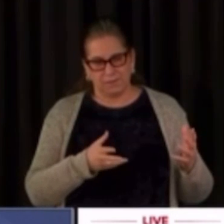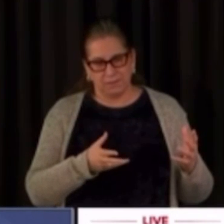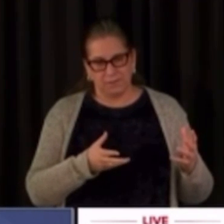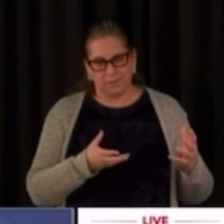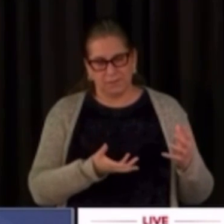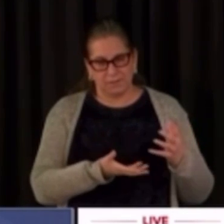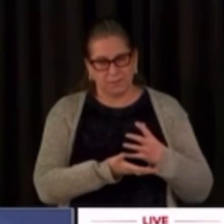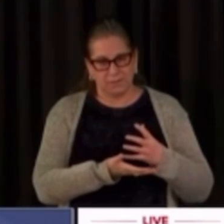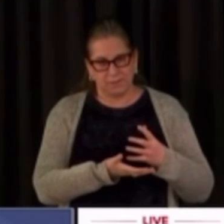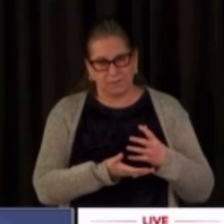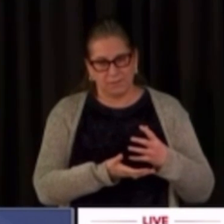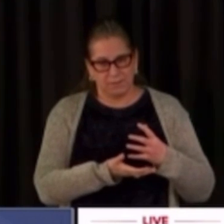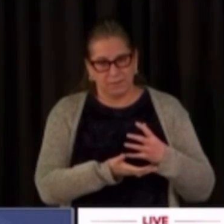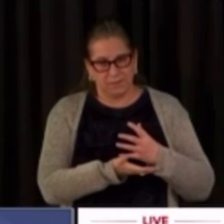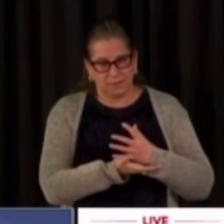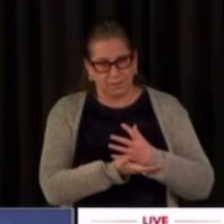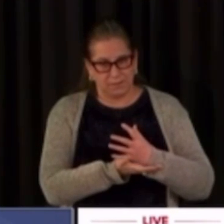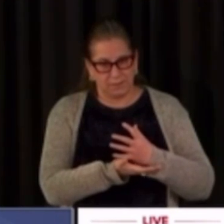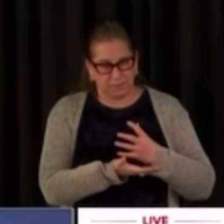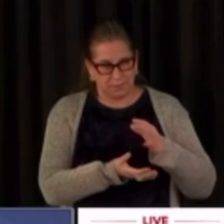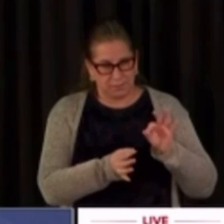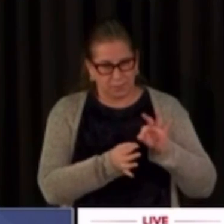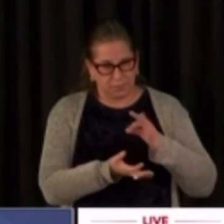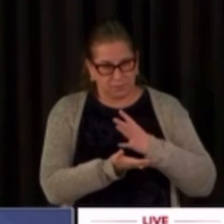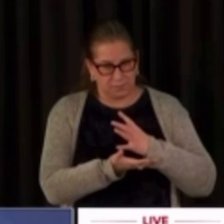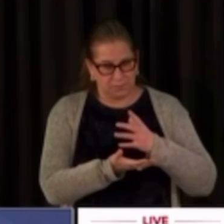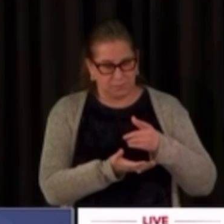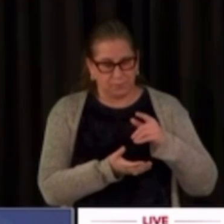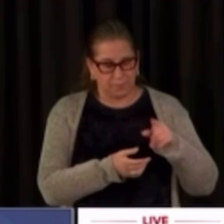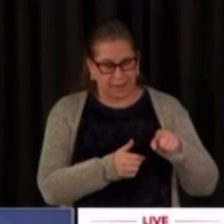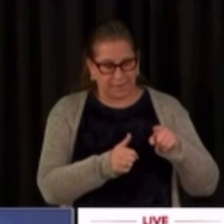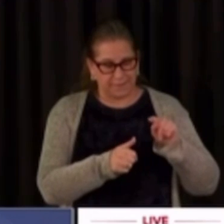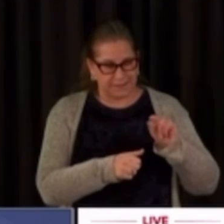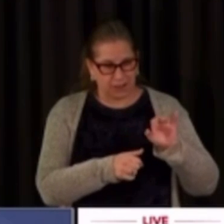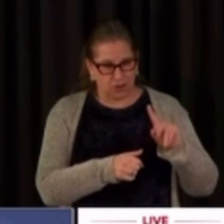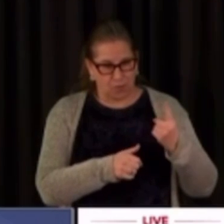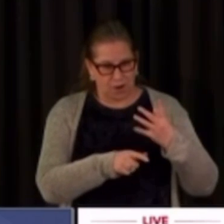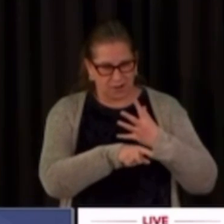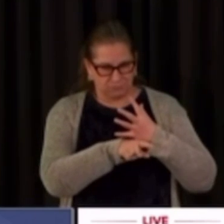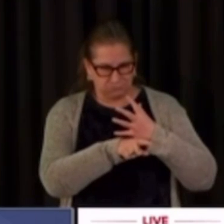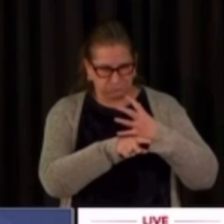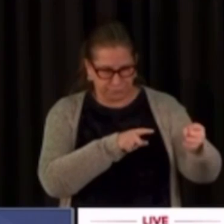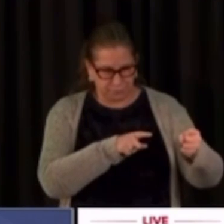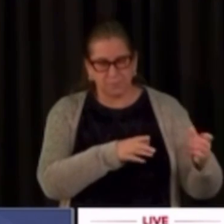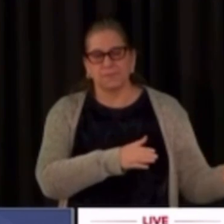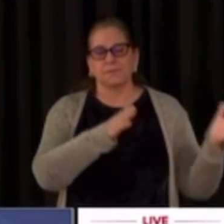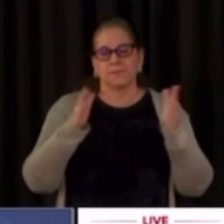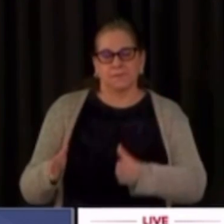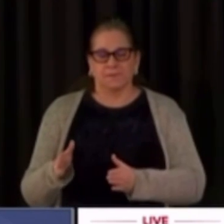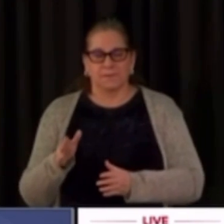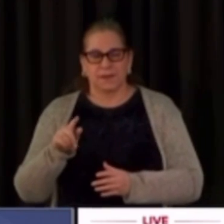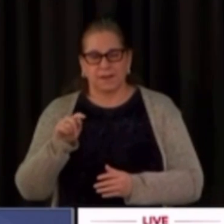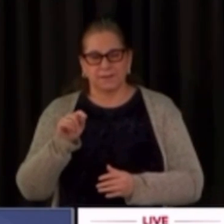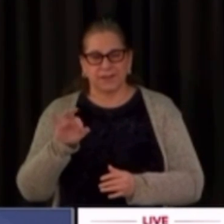in taking the vaccine and indicators such as the slowing of uptake of a vaccine to indicate that it is